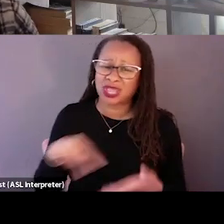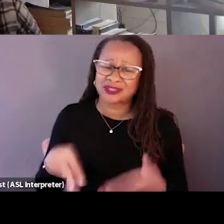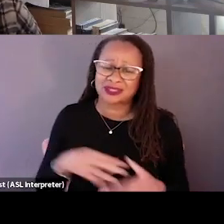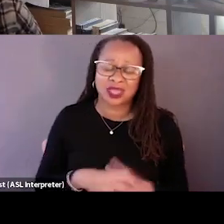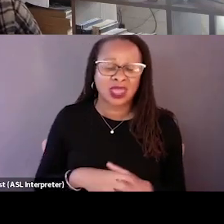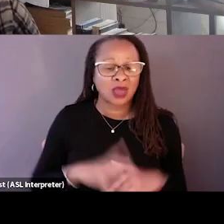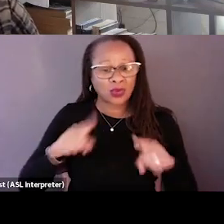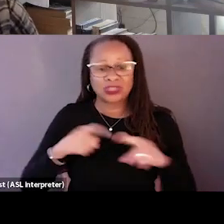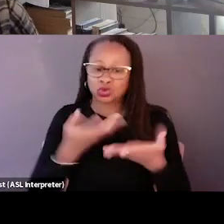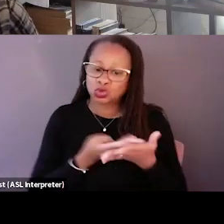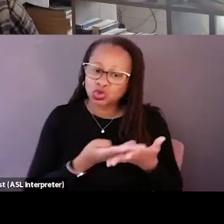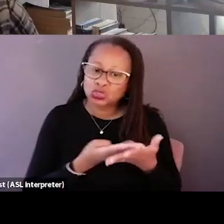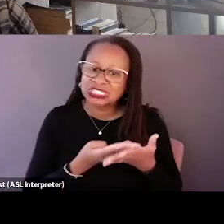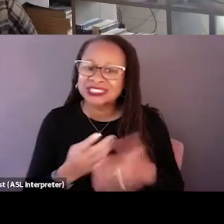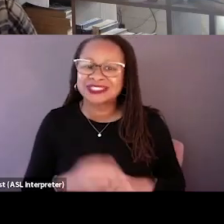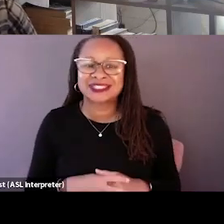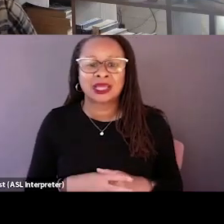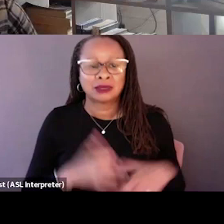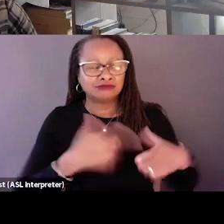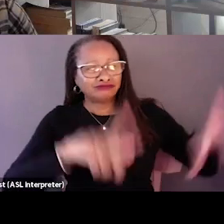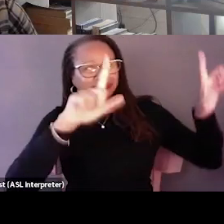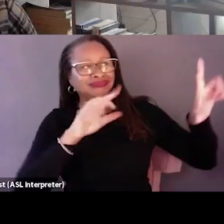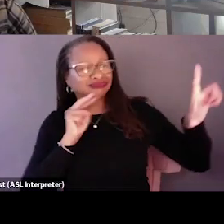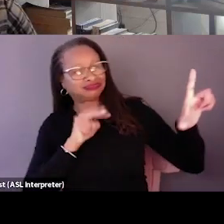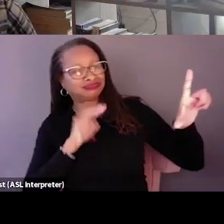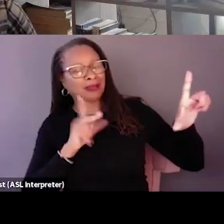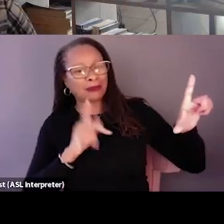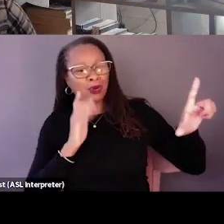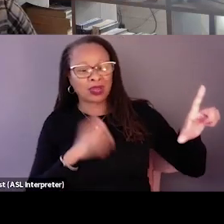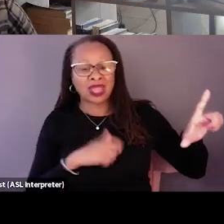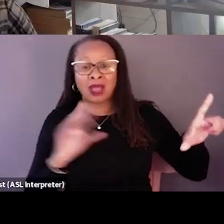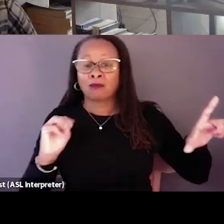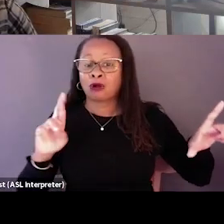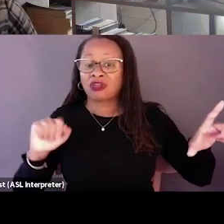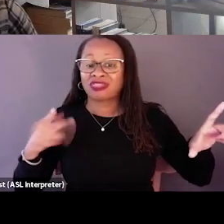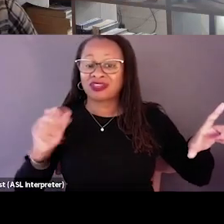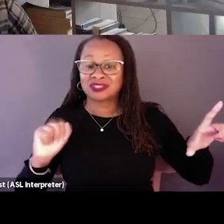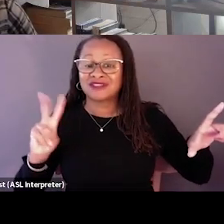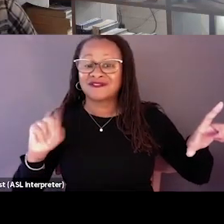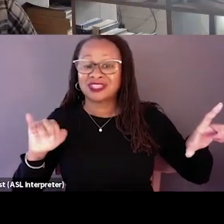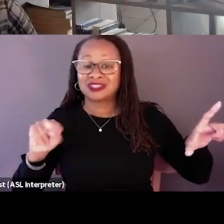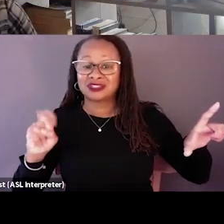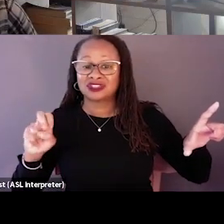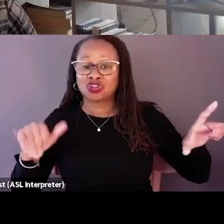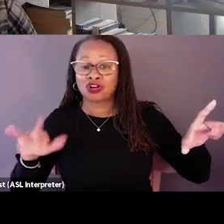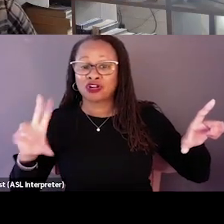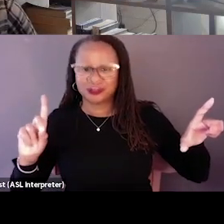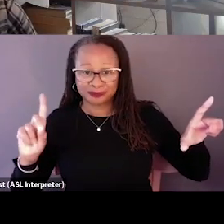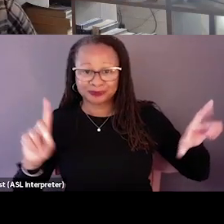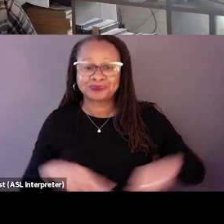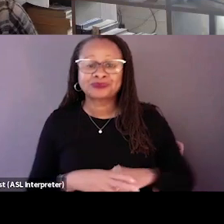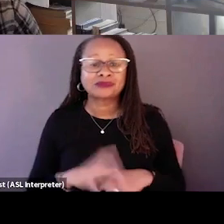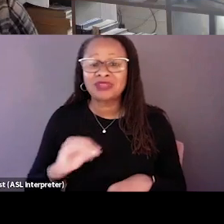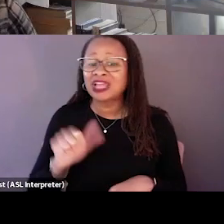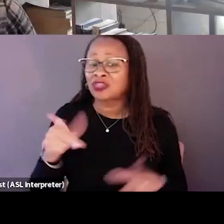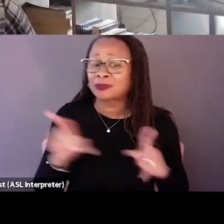to screenings where in Martha's Vineyard and others where and in